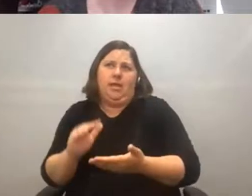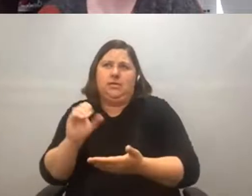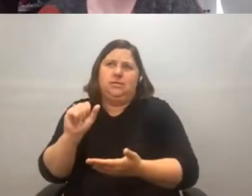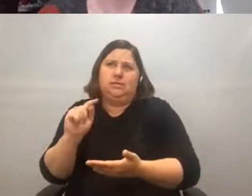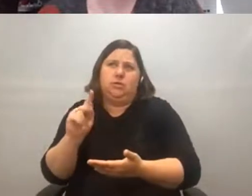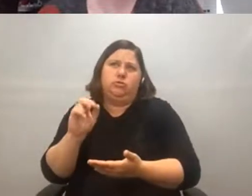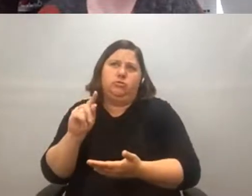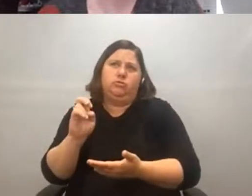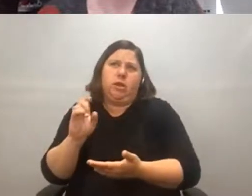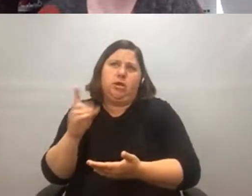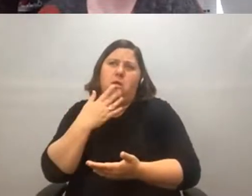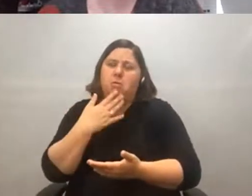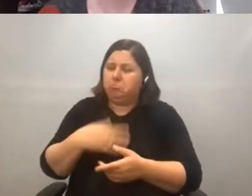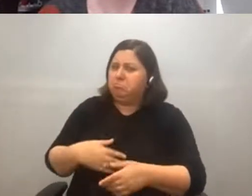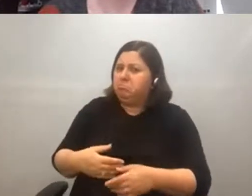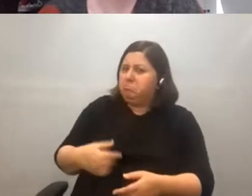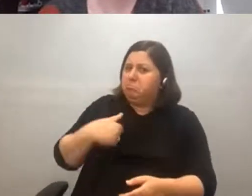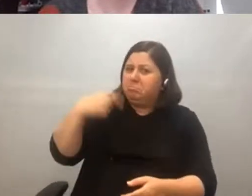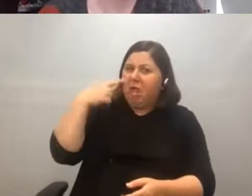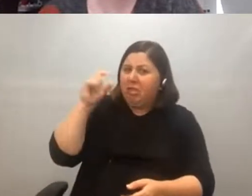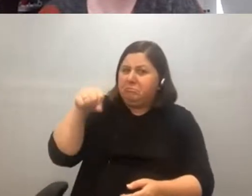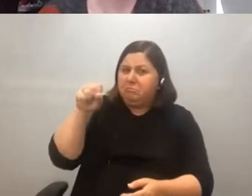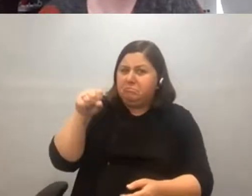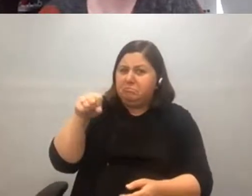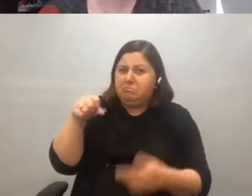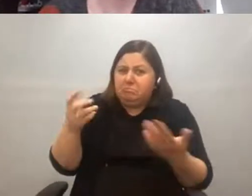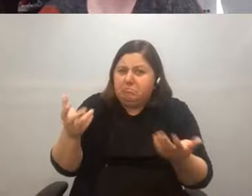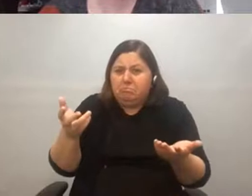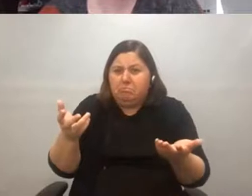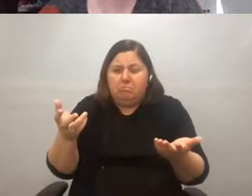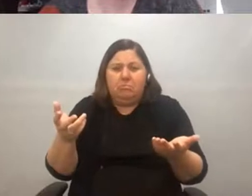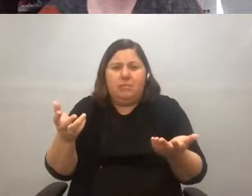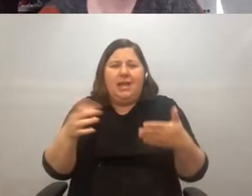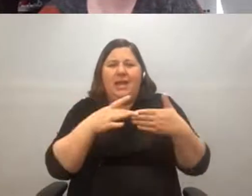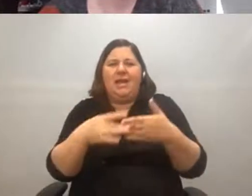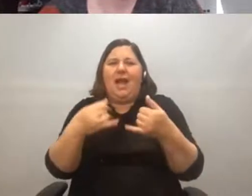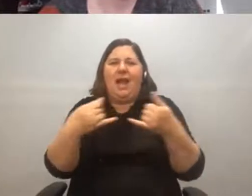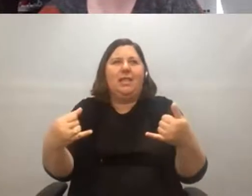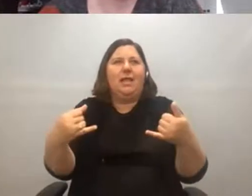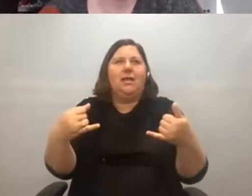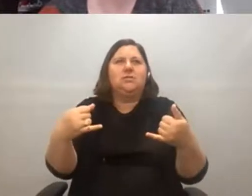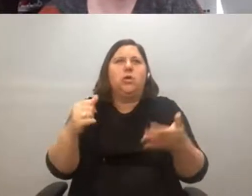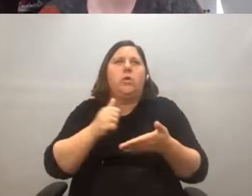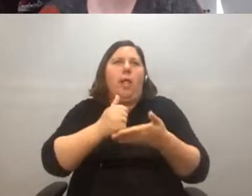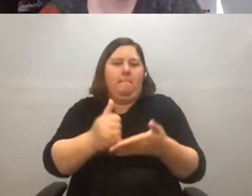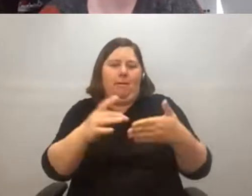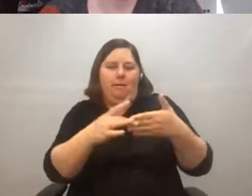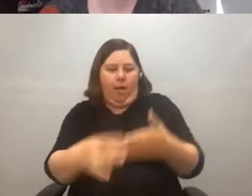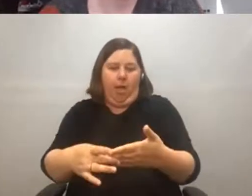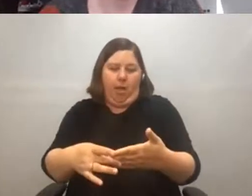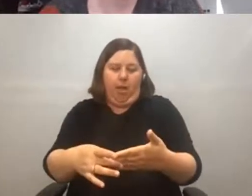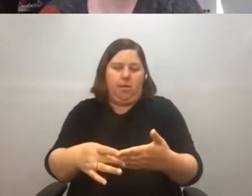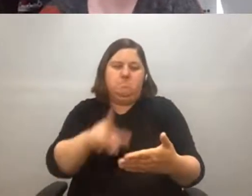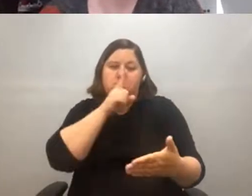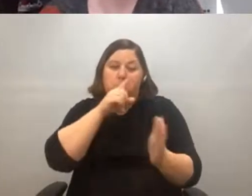think so i think so i again i don't think it uh the the guidelines are just that right they're they're help to guide um